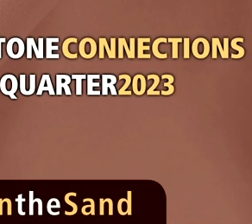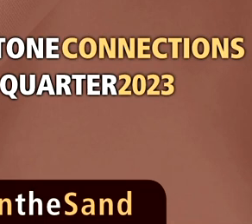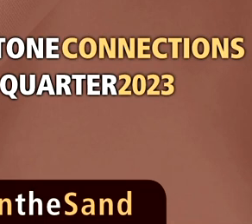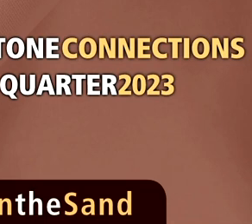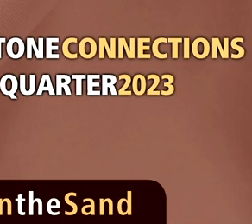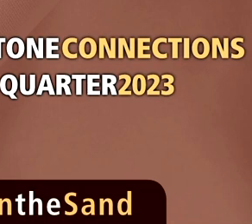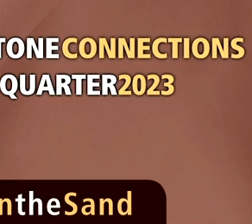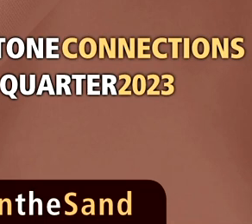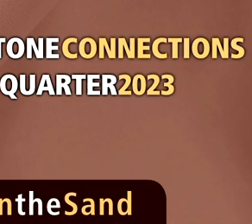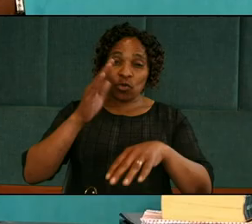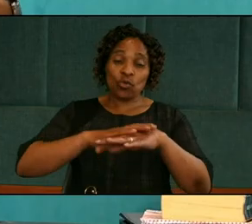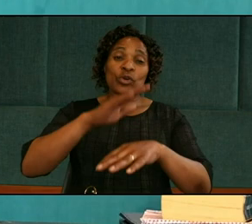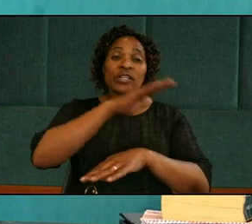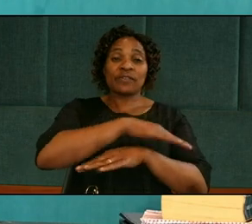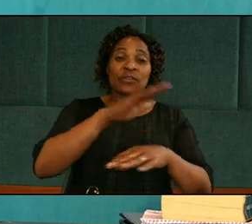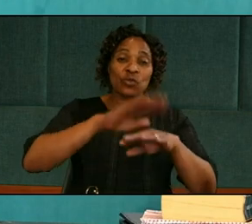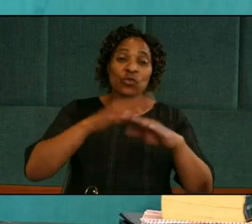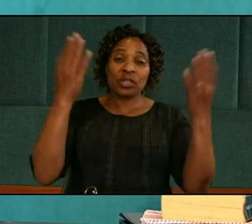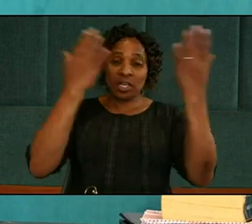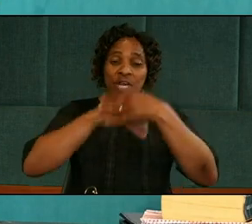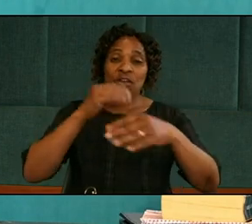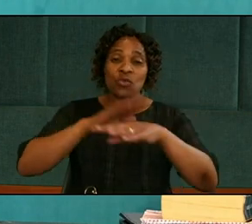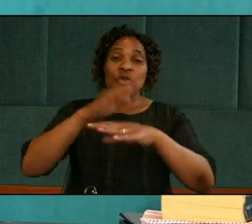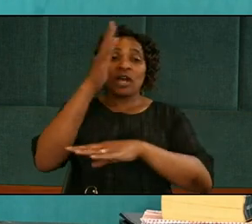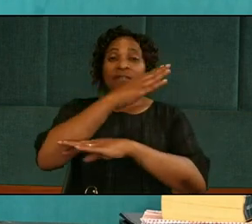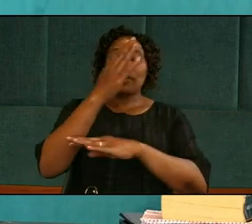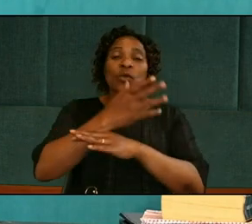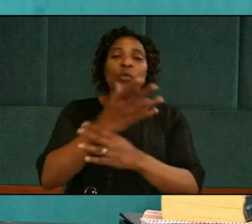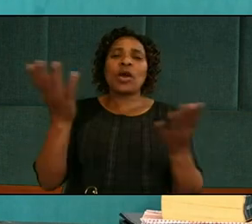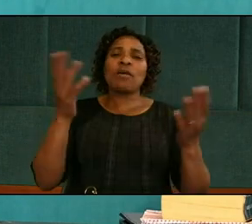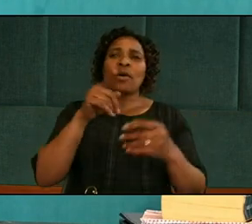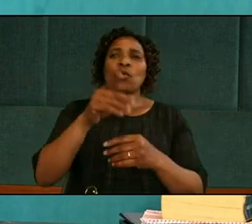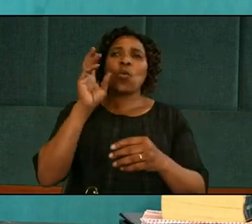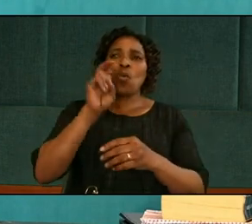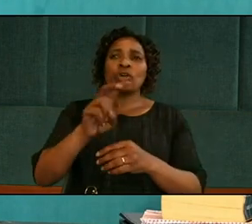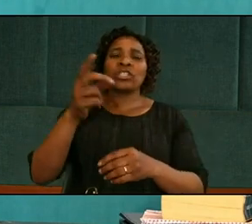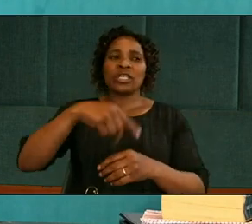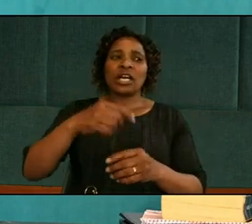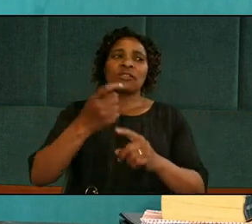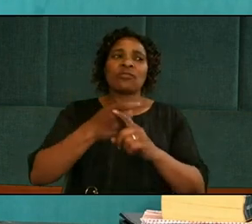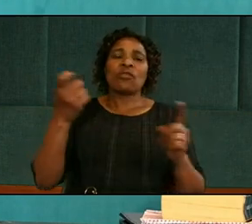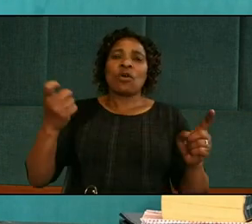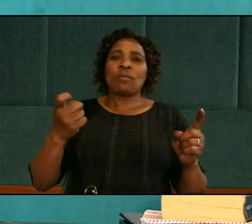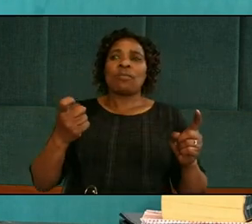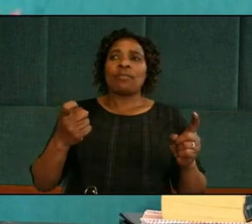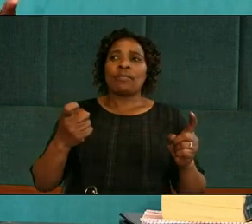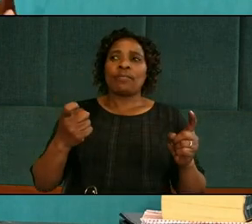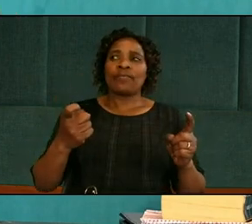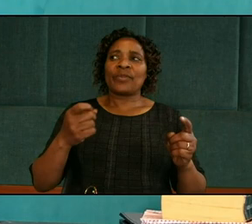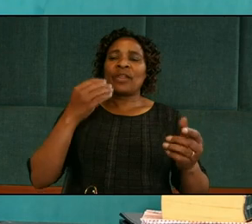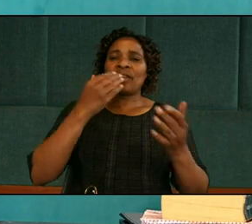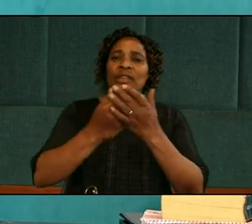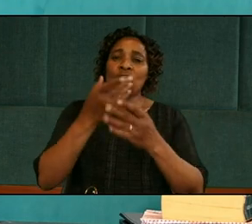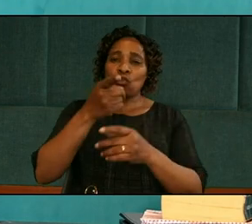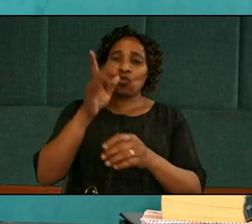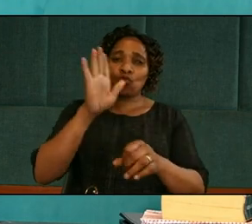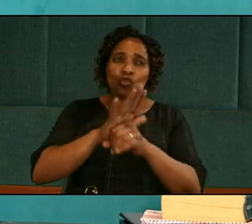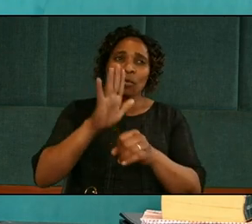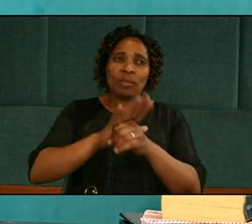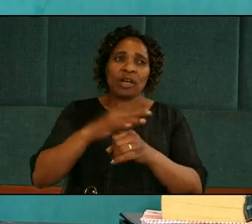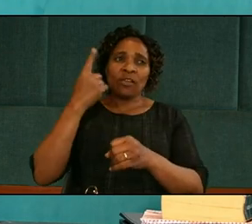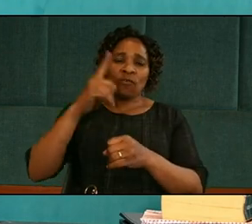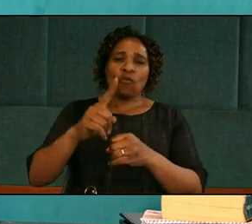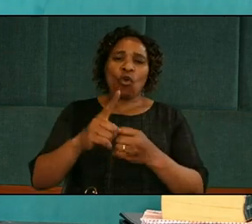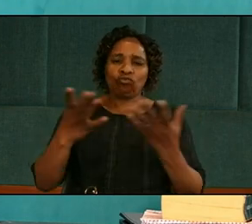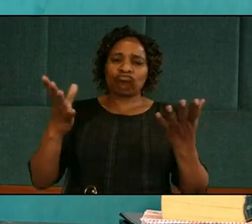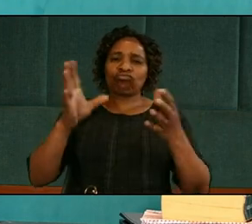Good morning, good evening, good night, and good afternoon, wherever you may be watching us from. Thank you so much for joining us, and